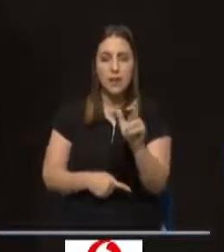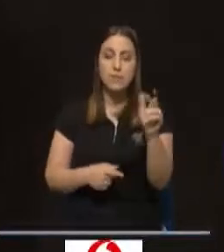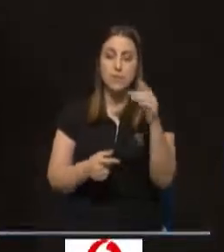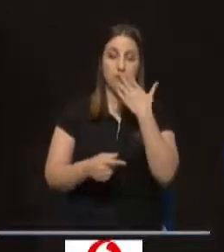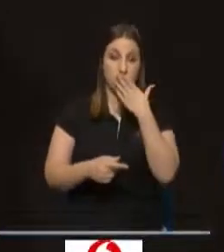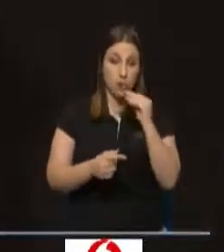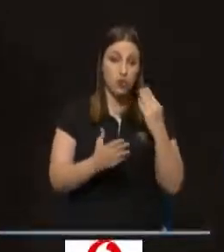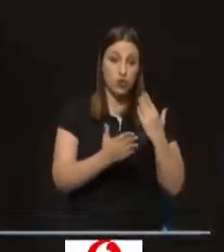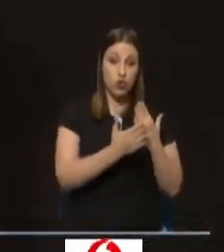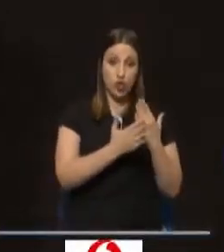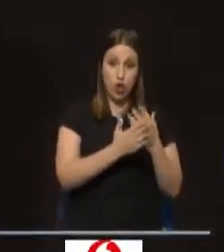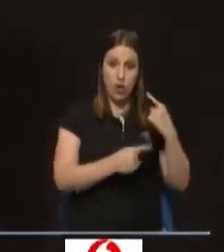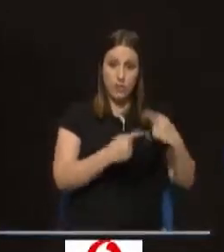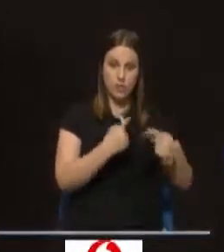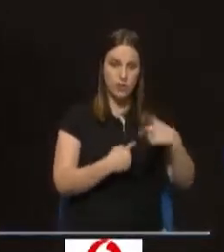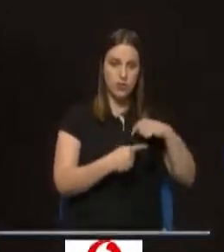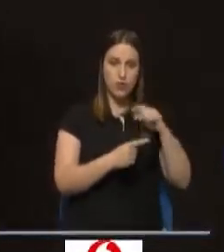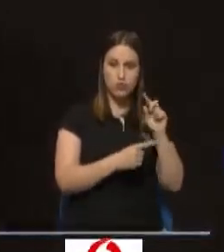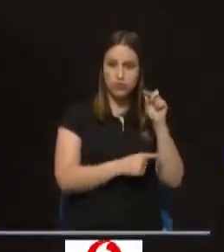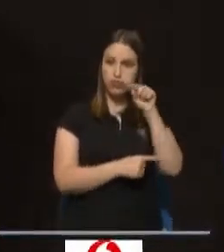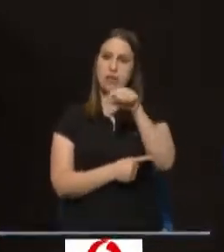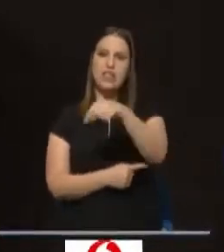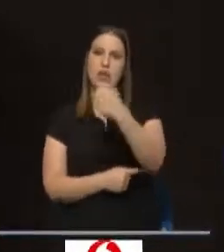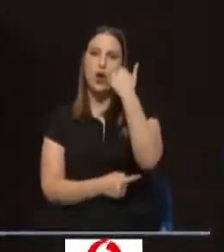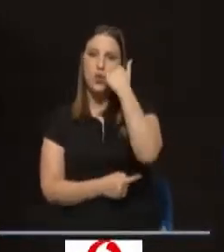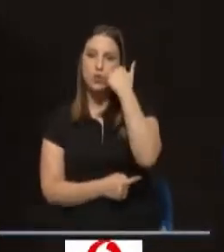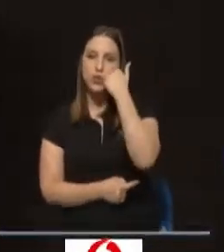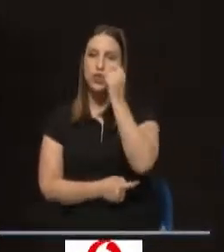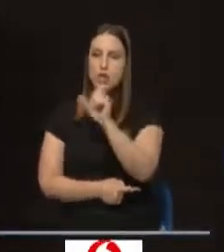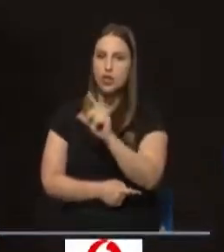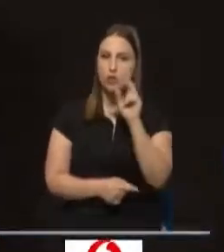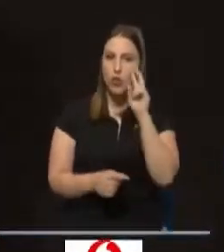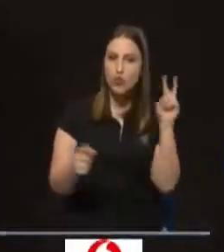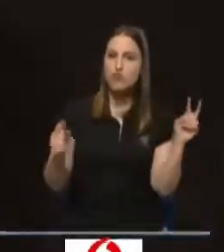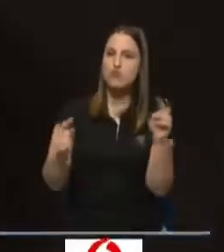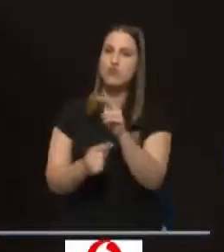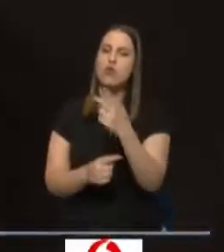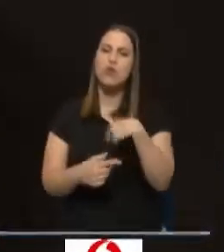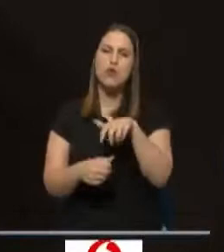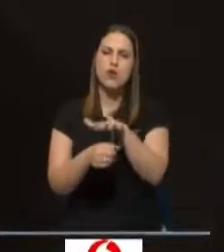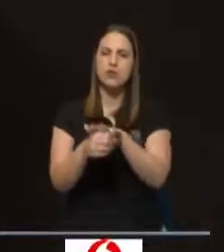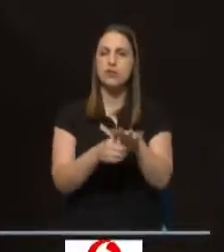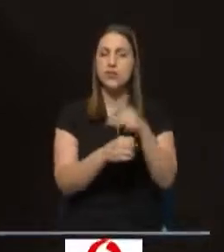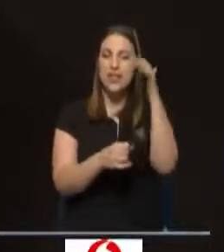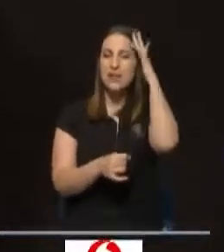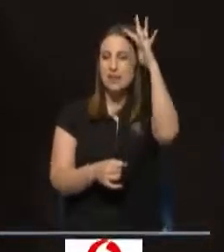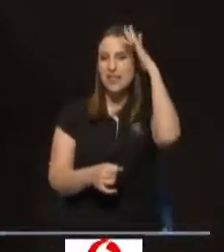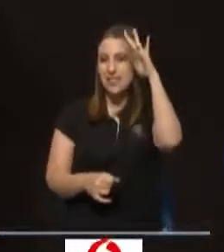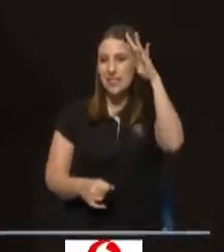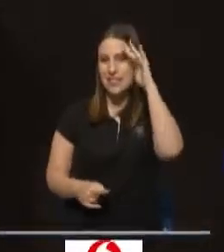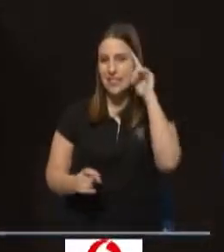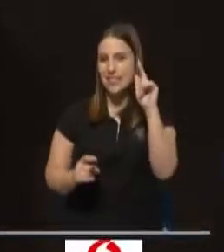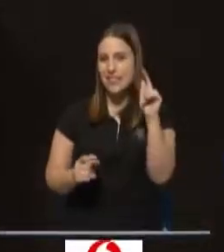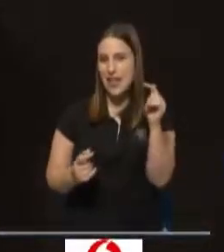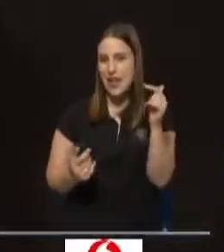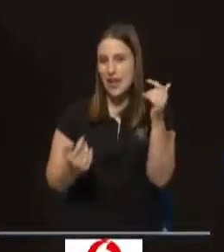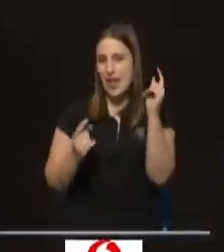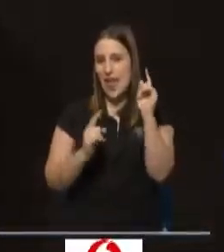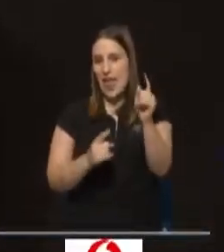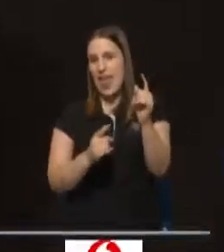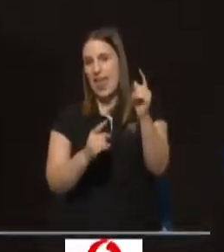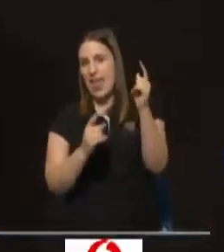virtual visit. The pupils were in the school in Matosinhos, and we visited Lisbon virtually. And